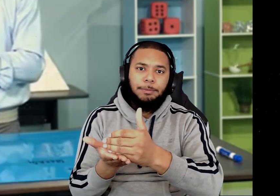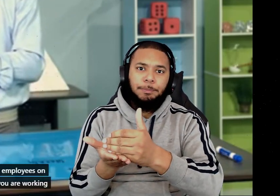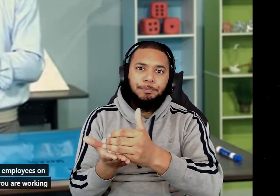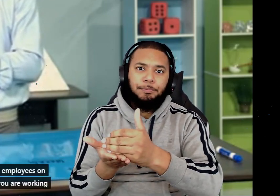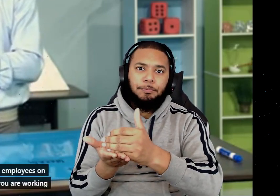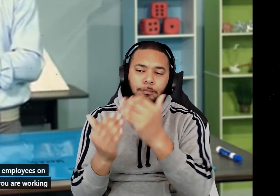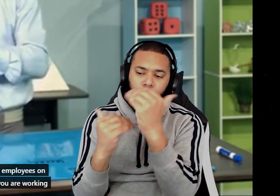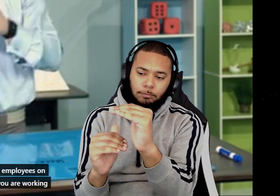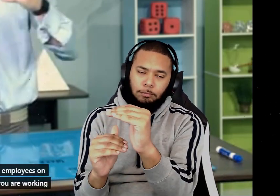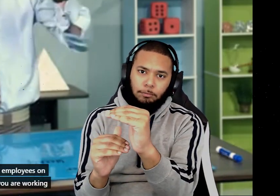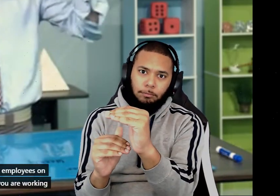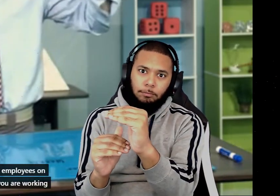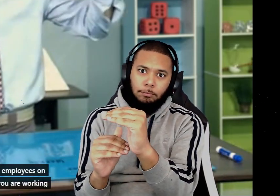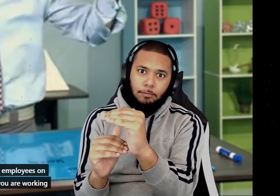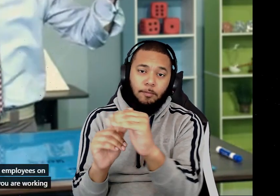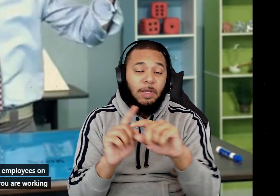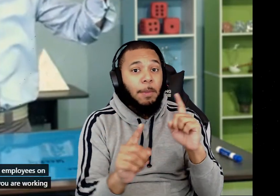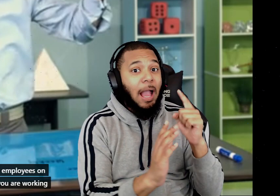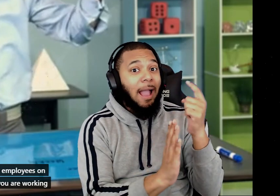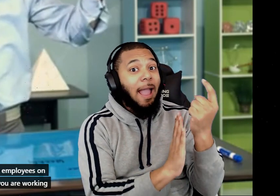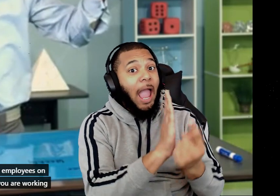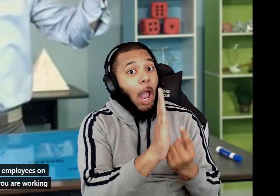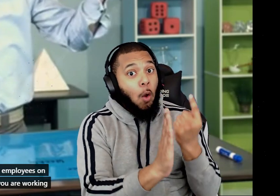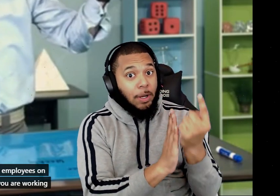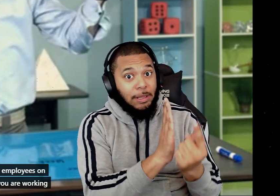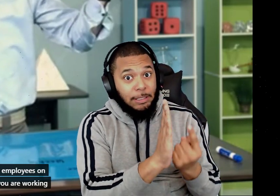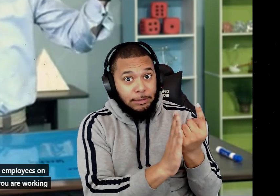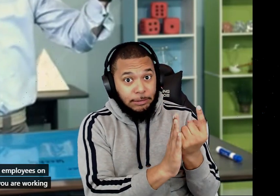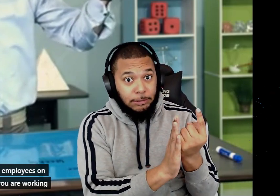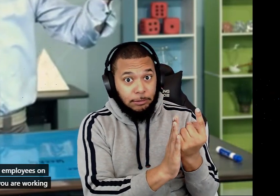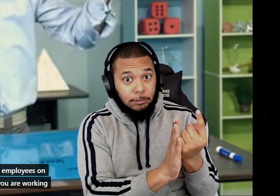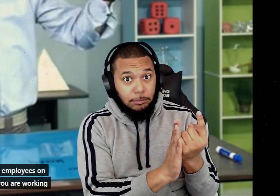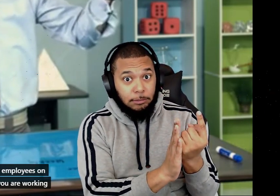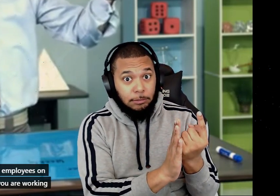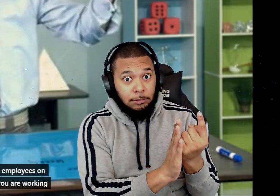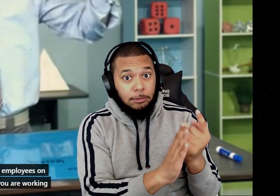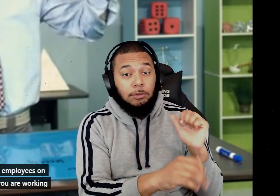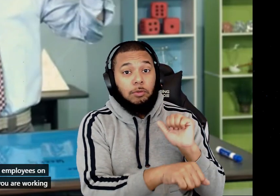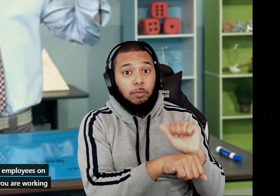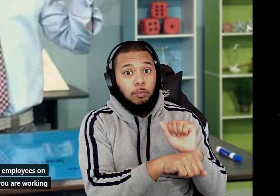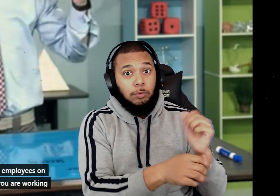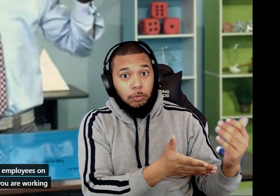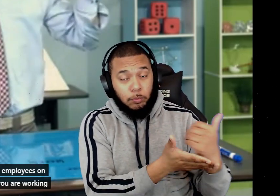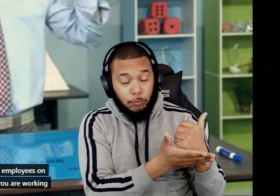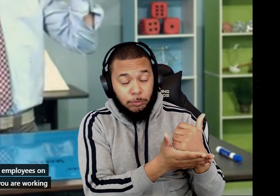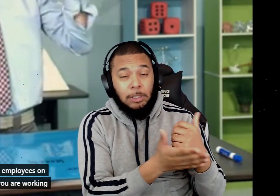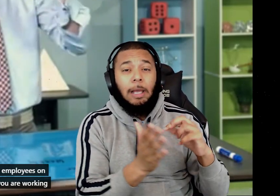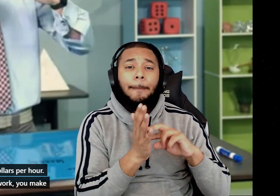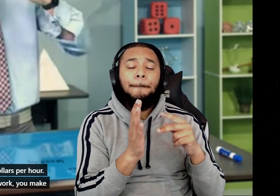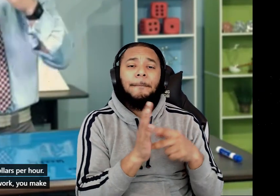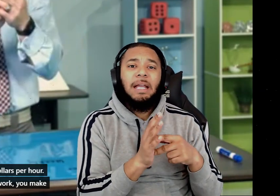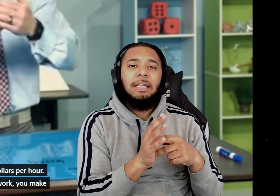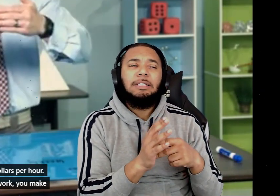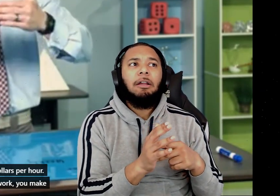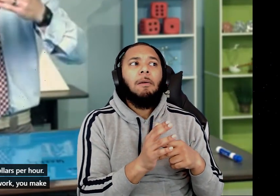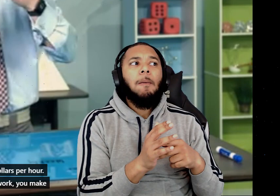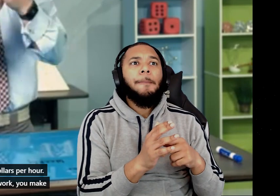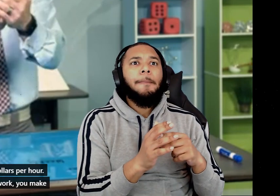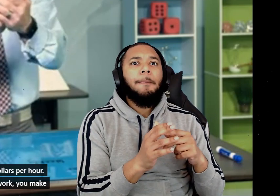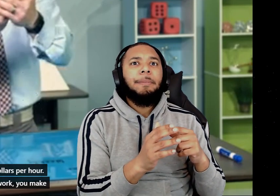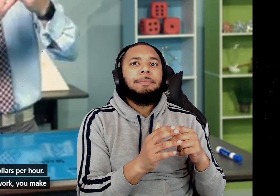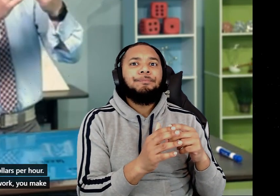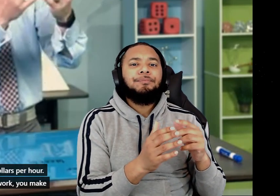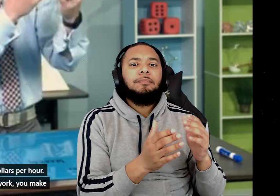Now, when you are an hourly employee on wage, that means that you are working a certain amount